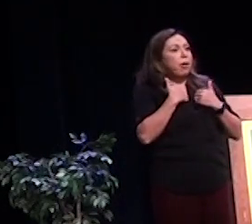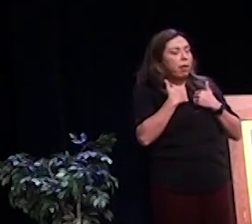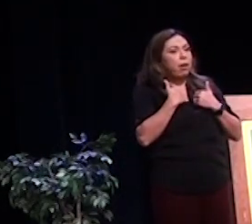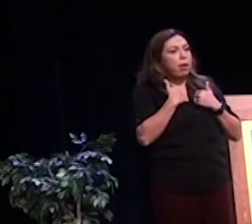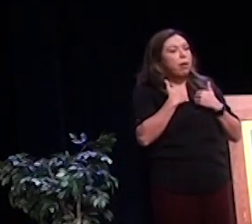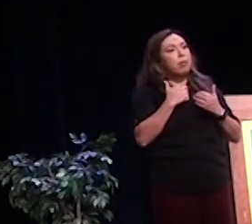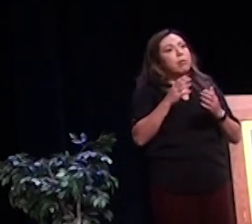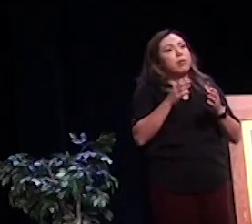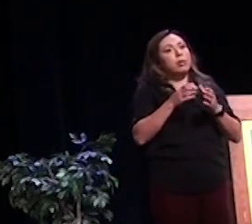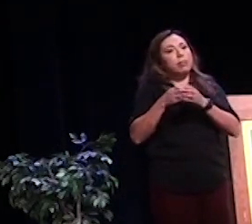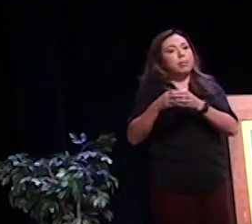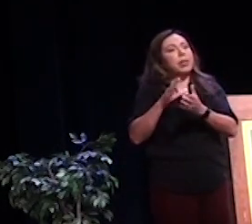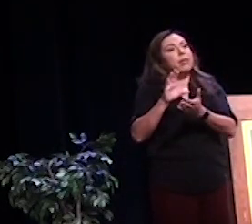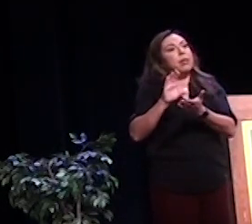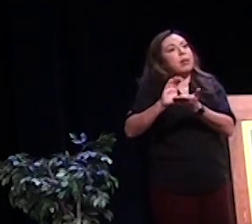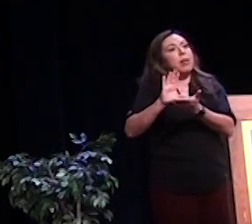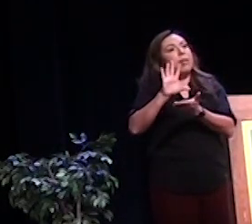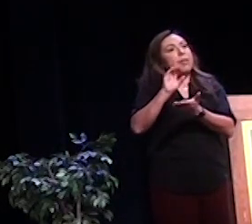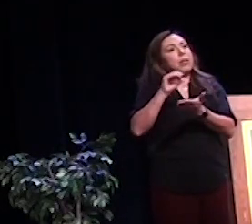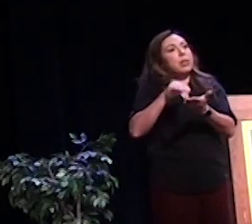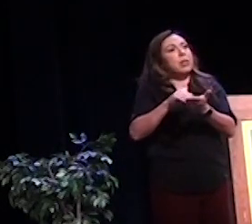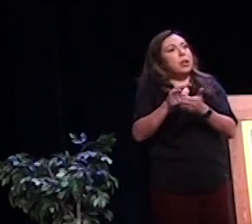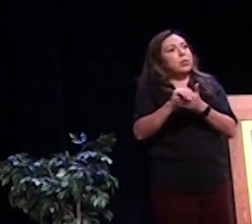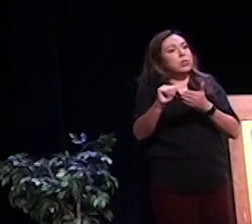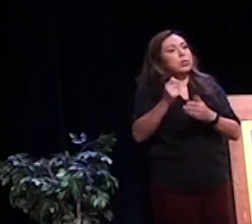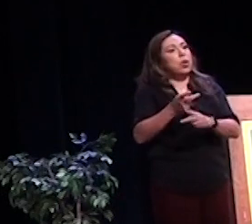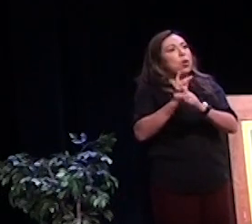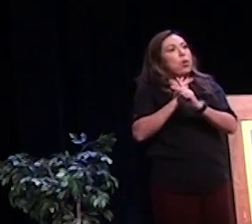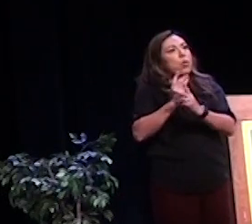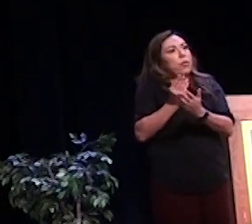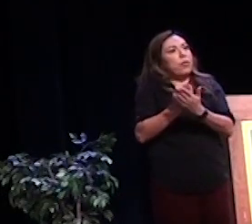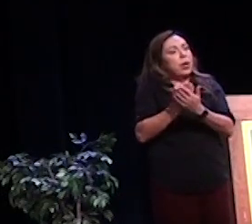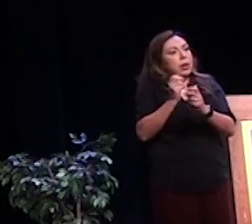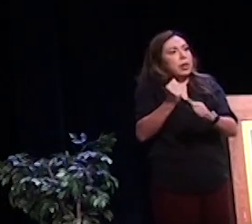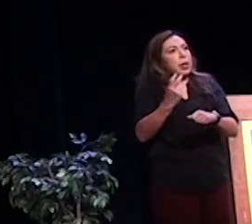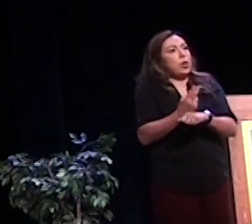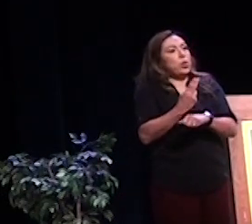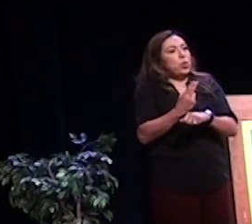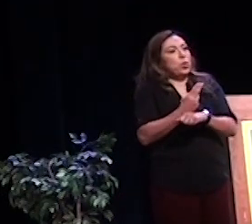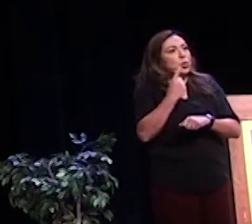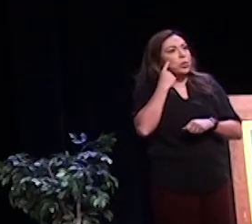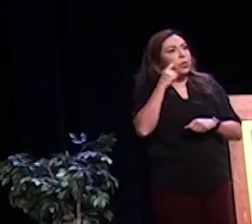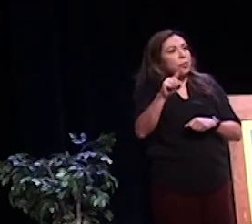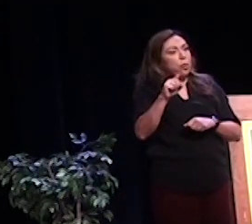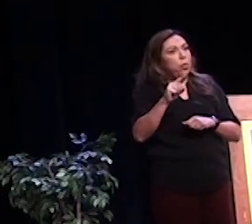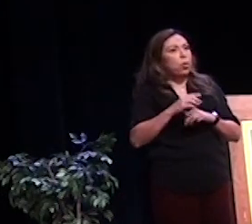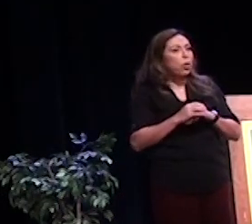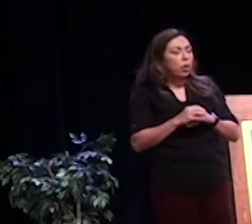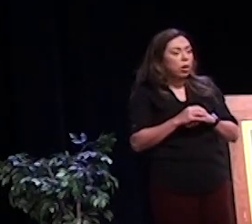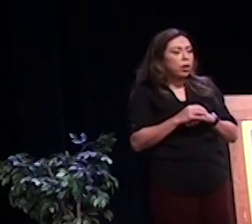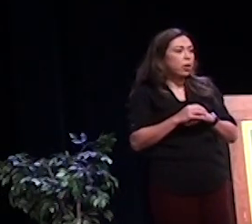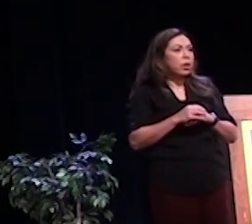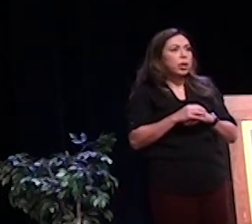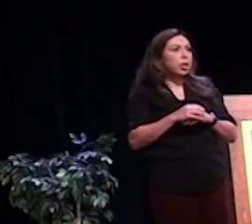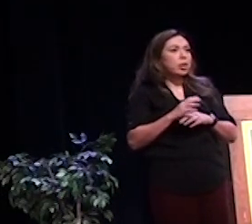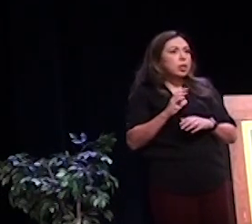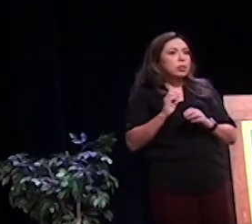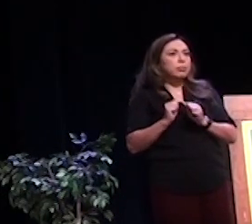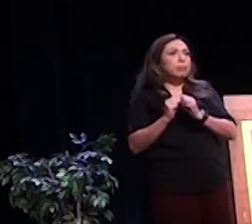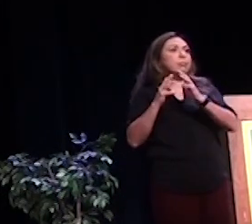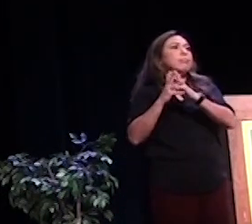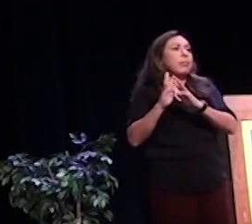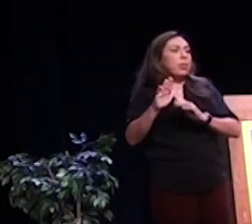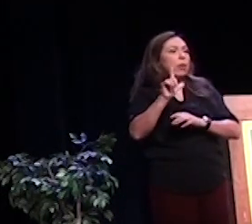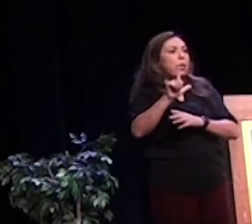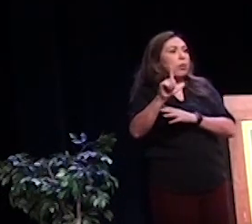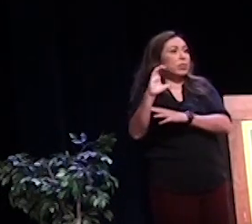a $50,000 pre-development loan fund that can be used for just starting their LLC if